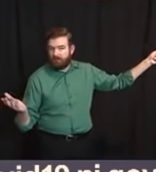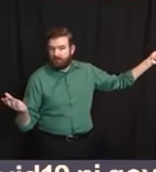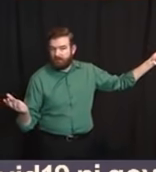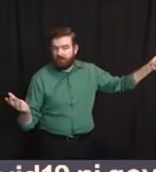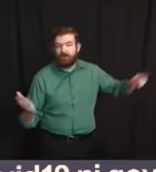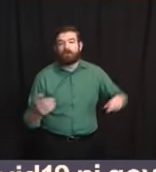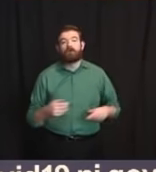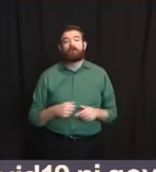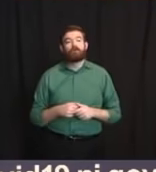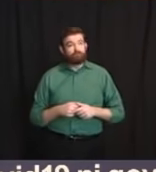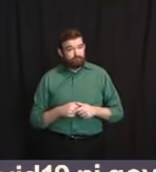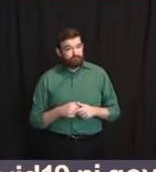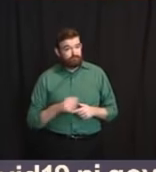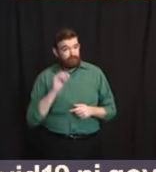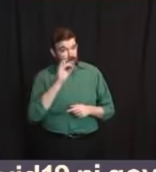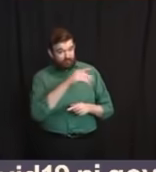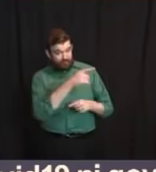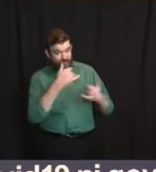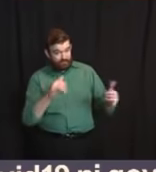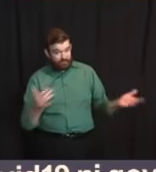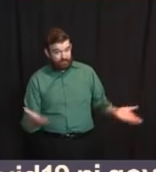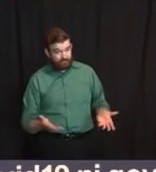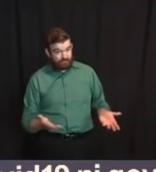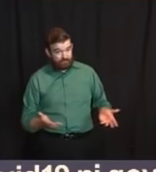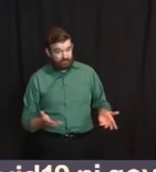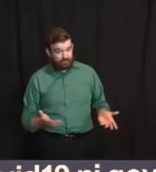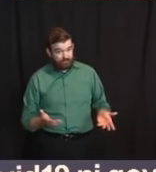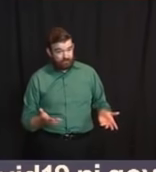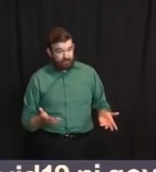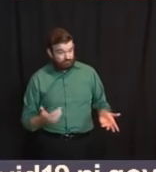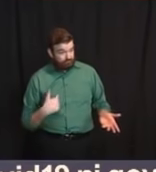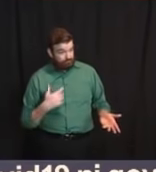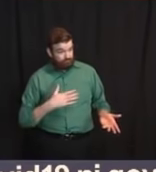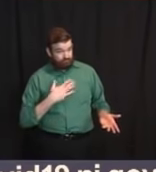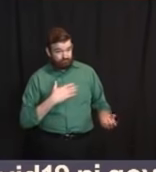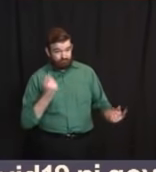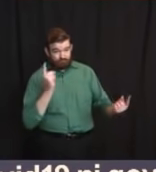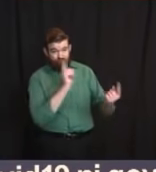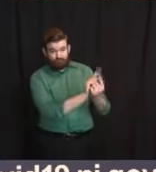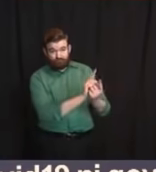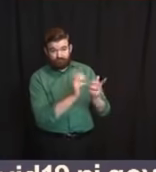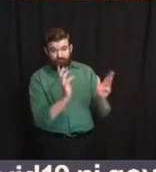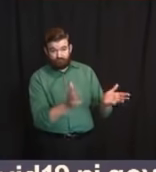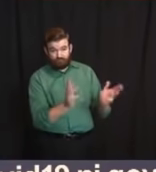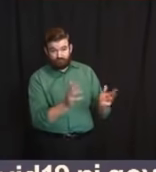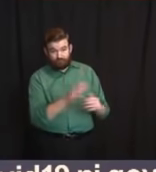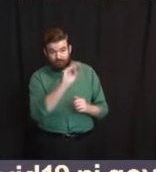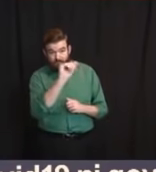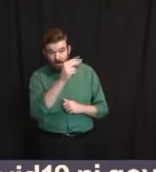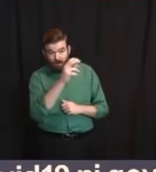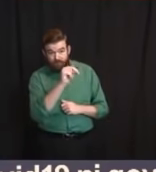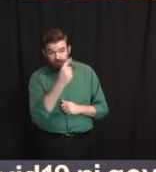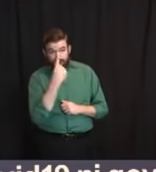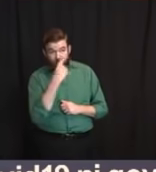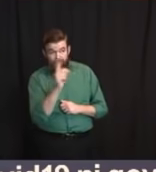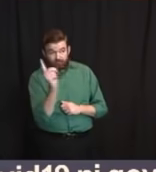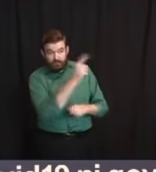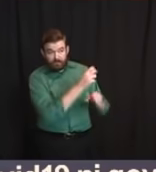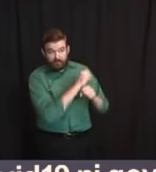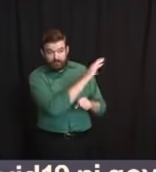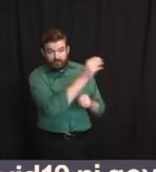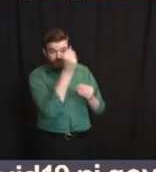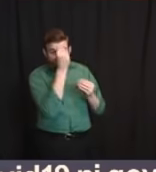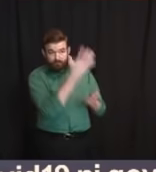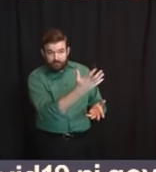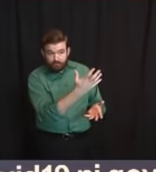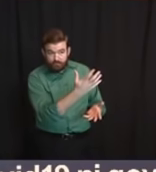speak to him. So if Mahan, I don't know where Mahan went, but Matt, could you ask Mahan to meet with him and get his details, and we'll have someone follow up with him. I don't want that to mean that everyone that